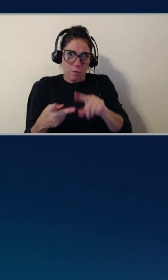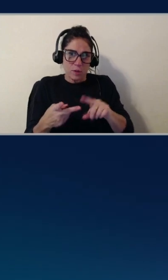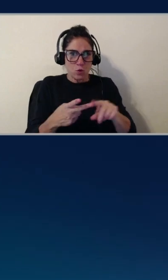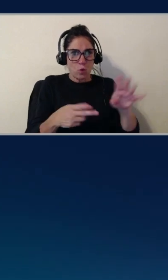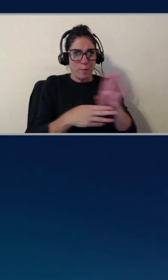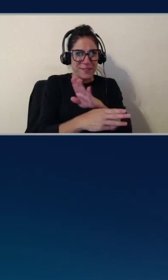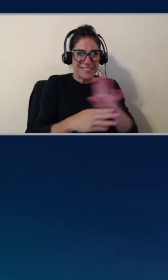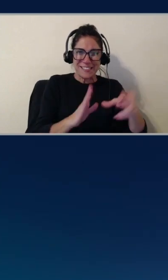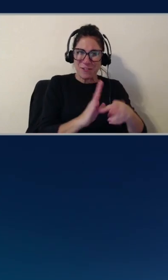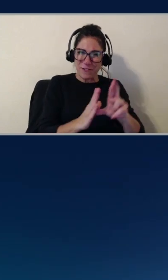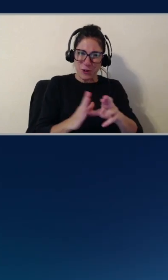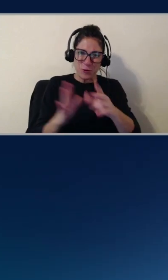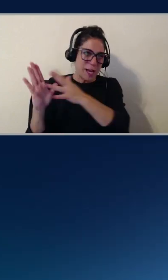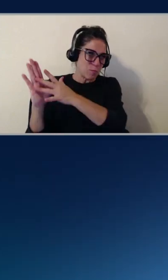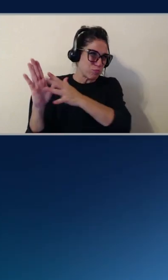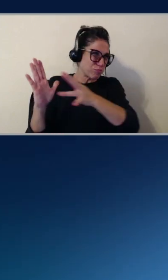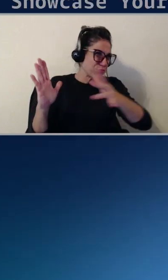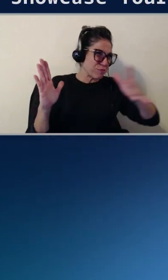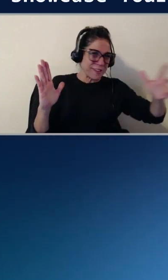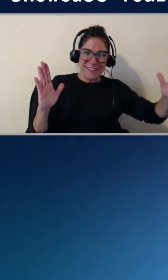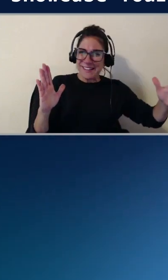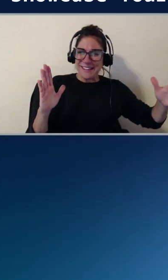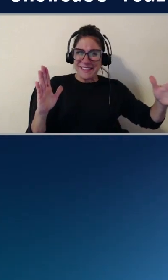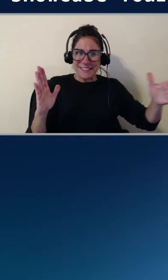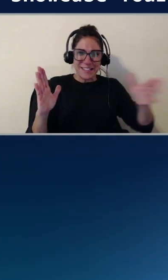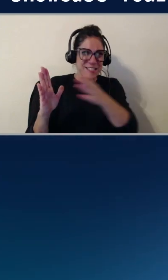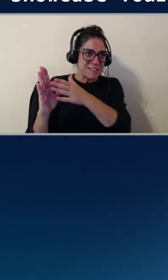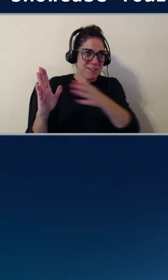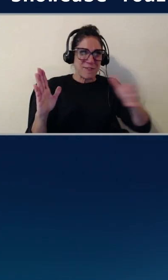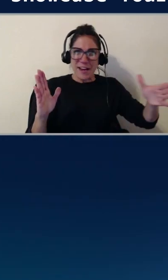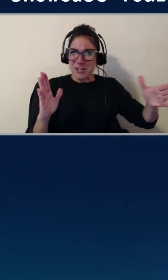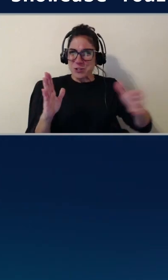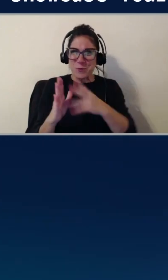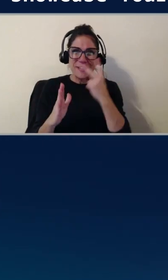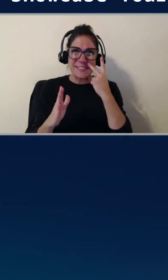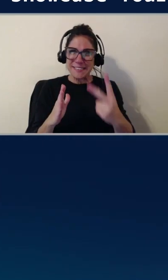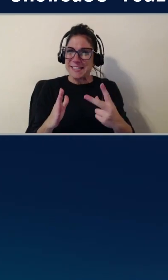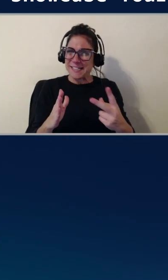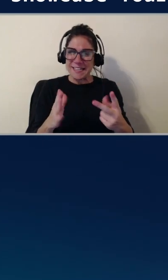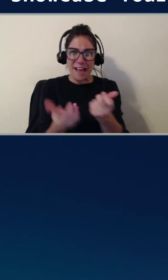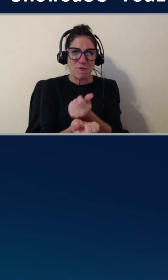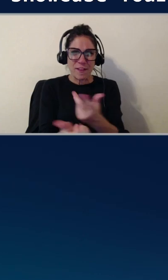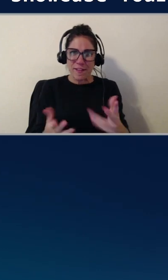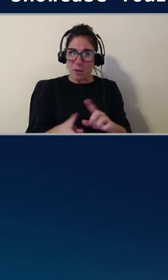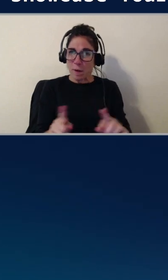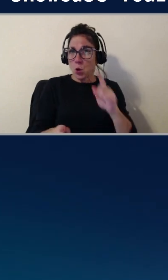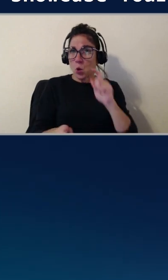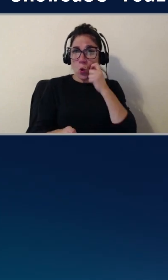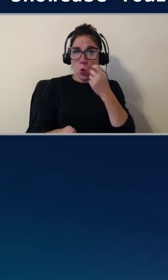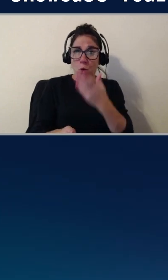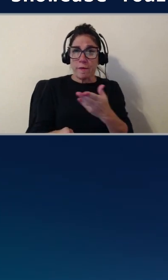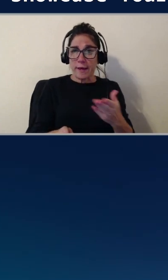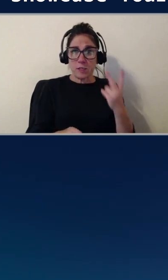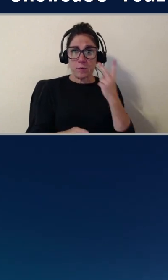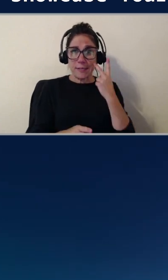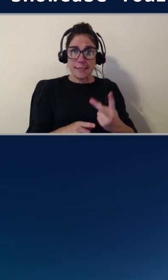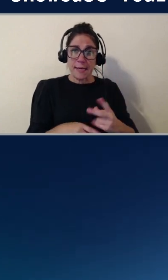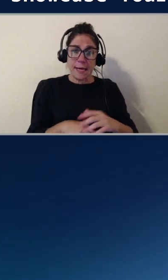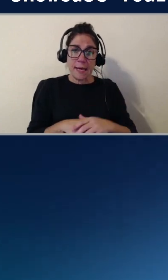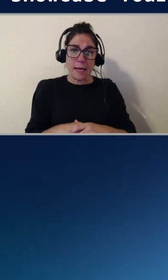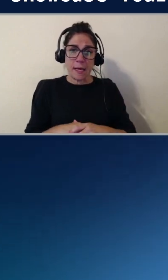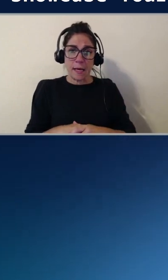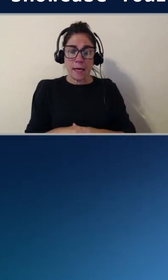review. I love it. Wow. I love it. That's, okay, we see all the spread. But the cool thing is that we see like a